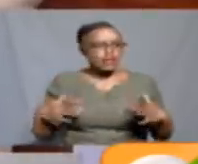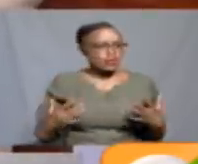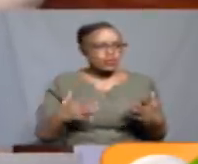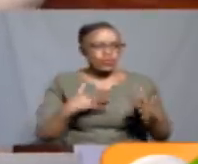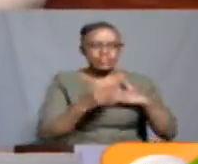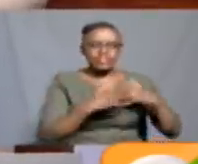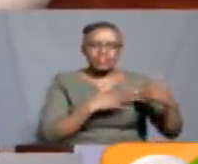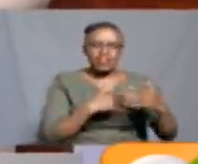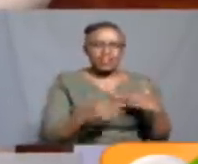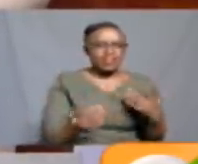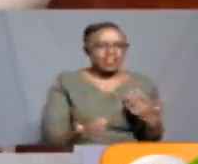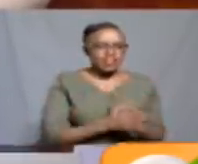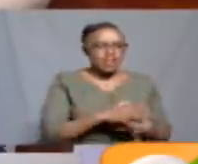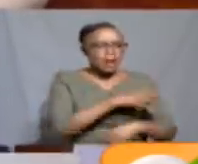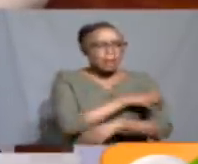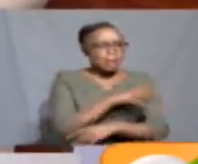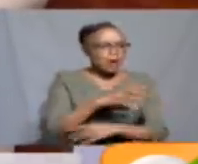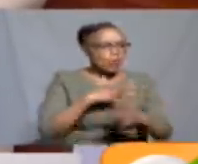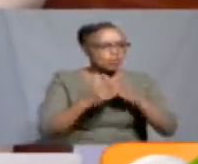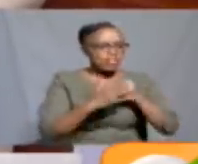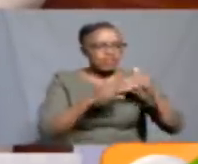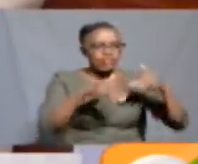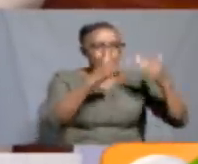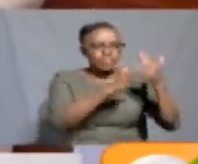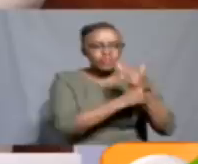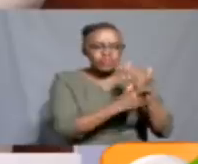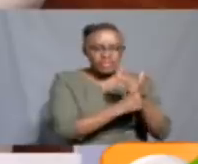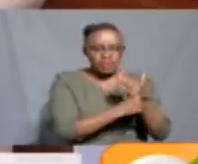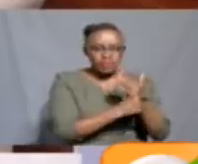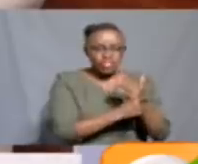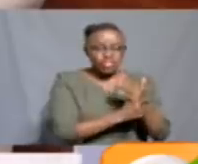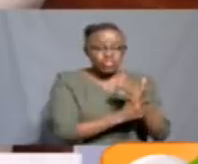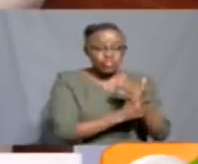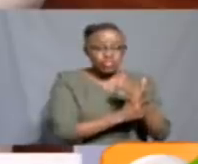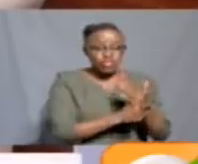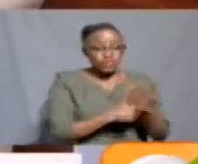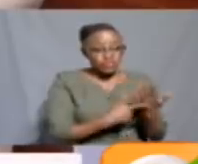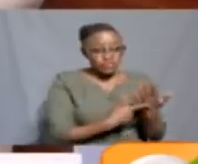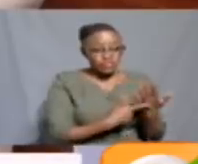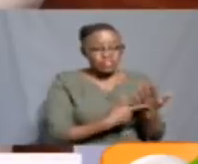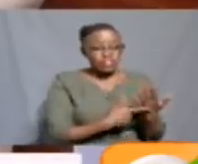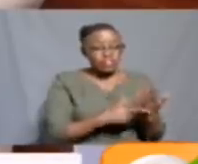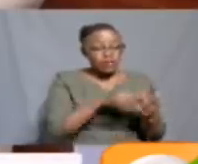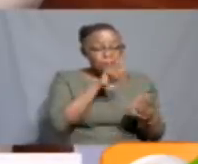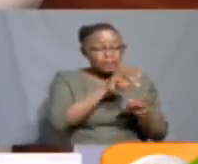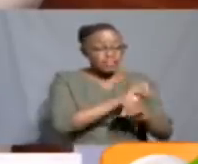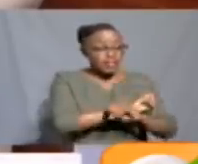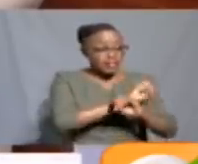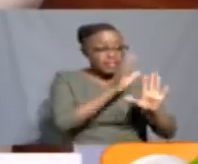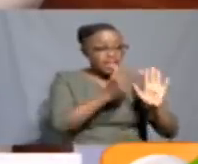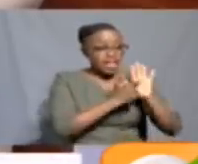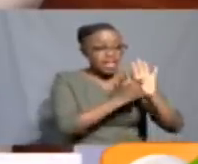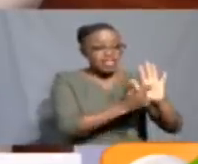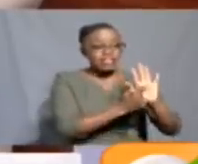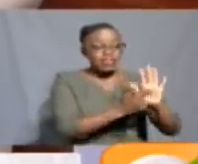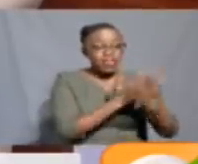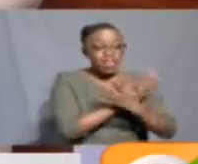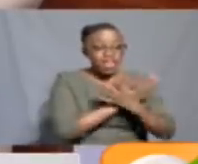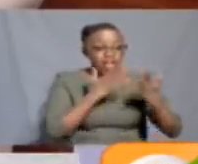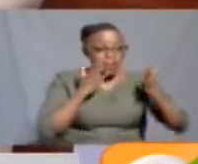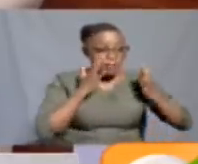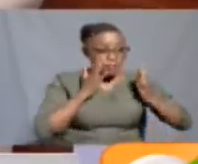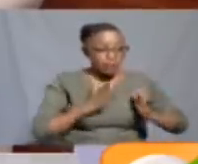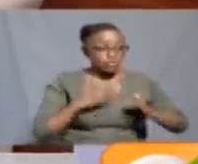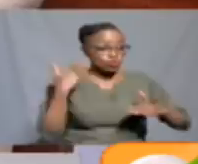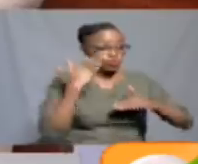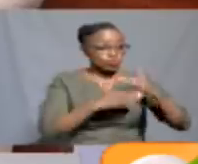Yeah. Power, whatever you call. You must have one clear example. No one is going to